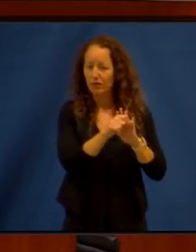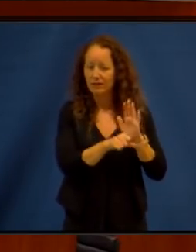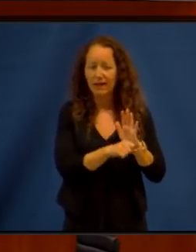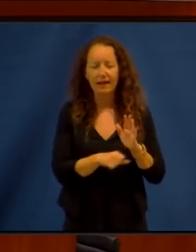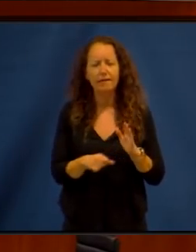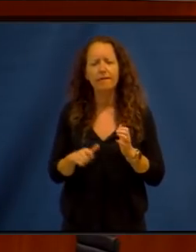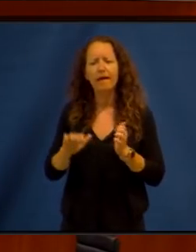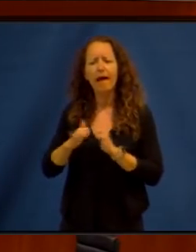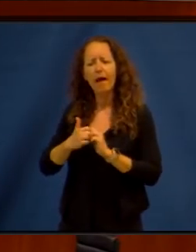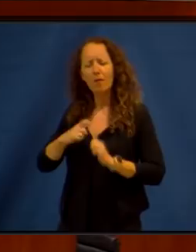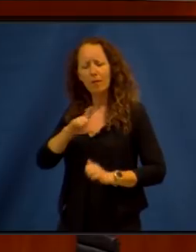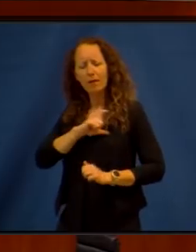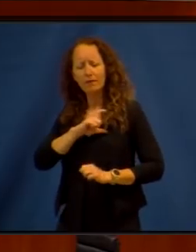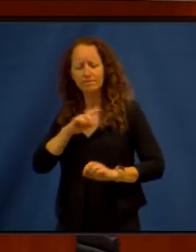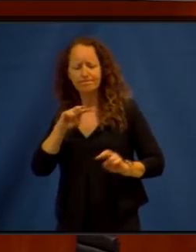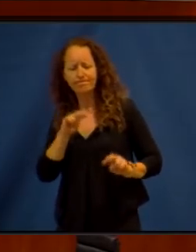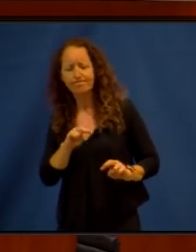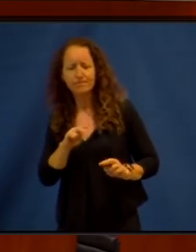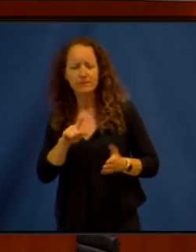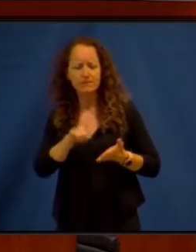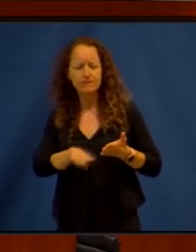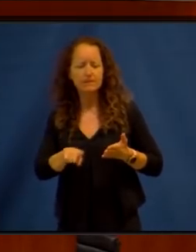in place?